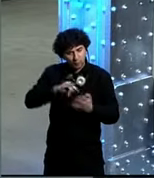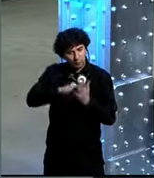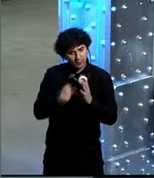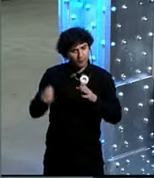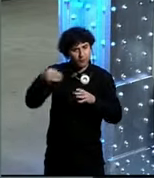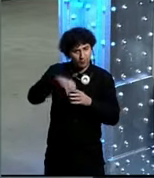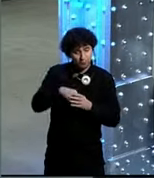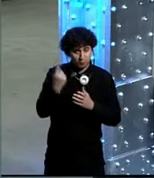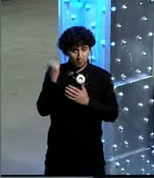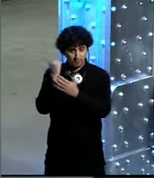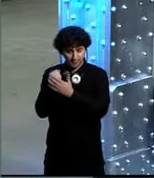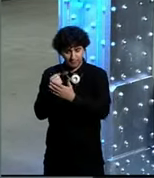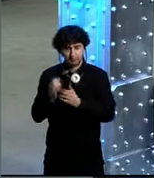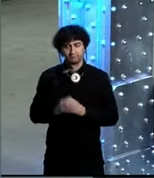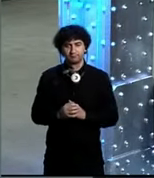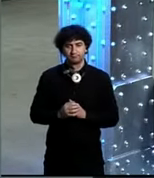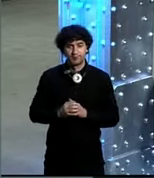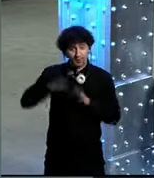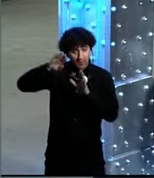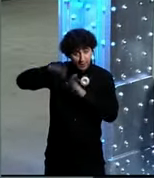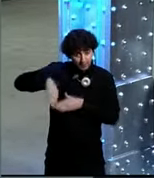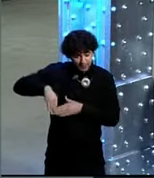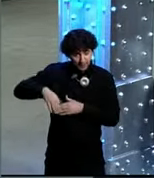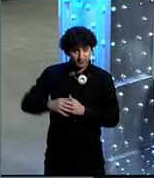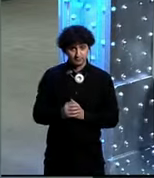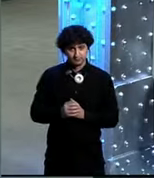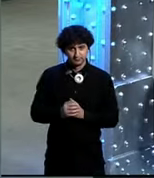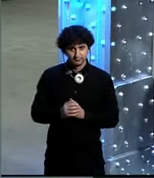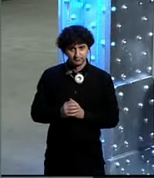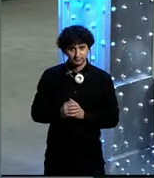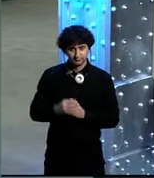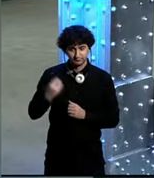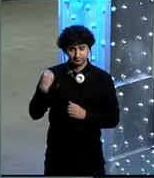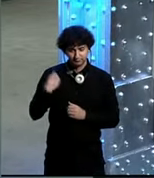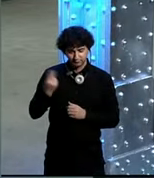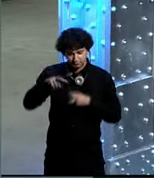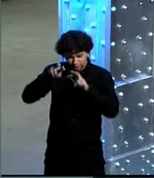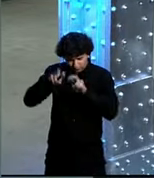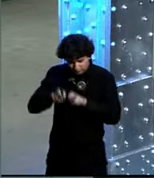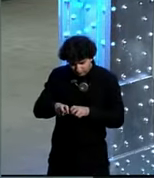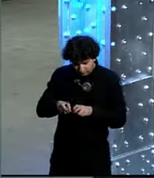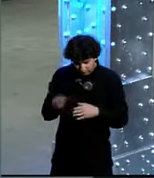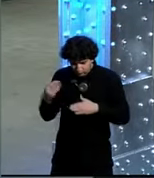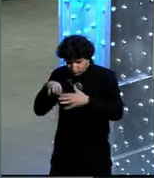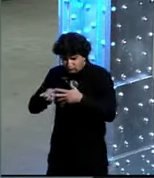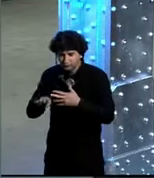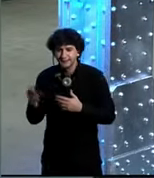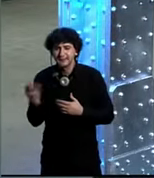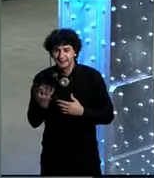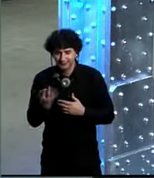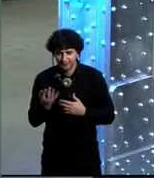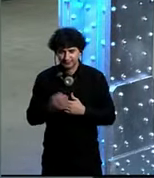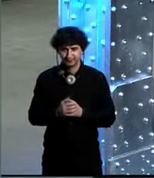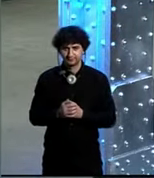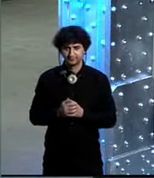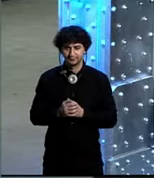it through the funnel, but one or two will be converted to what in marketing is a sale. For us, it's a loyal